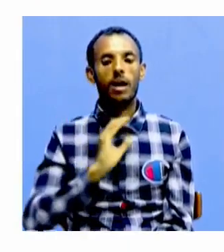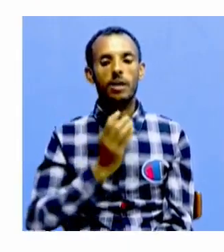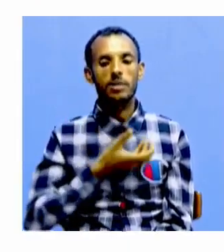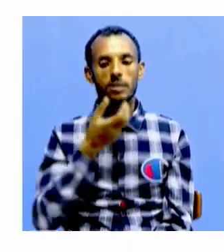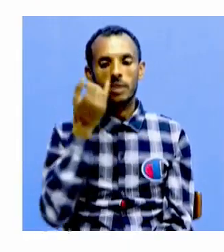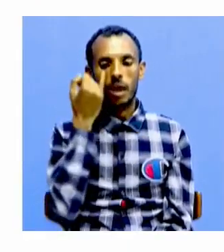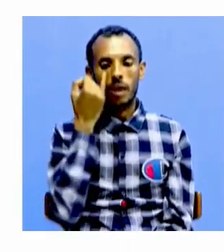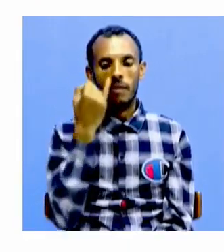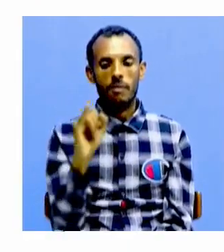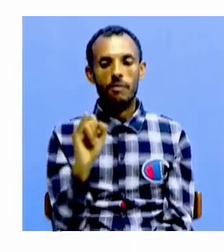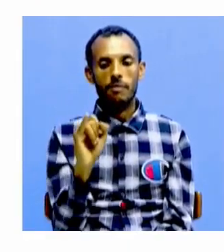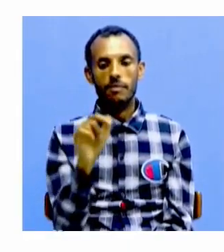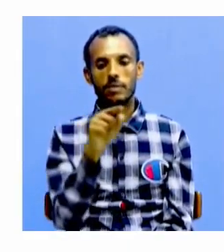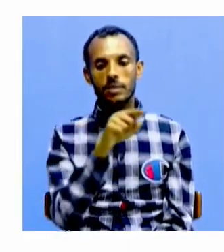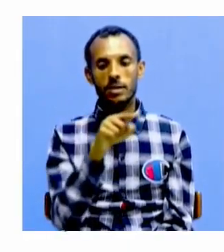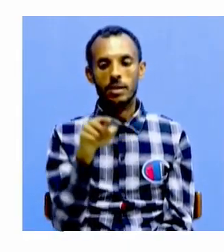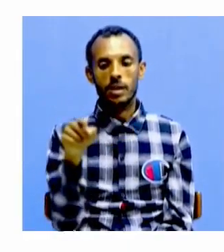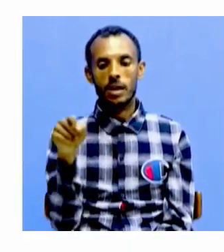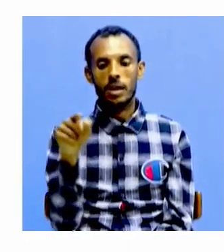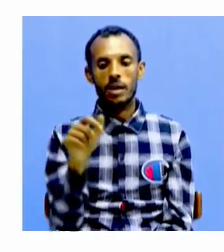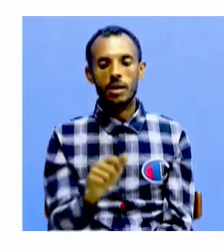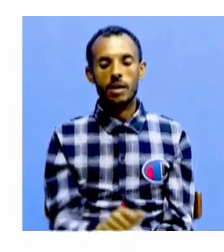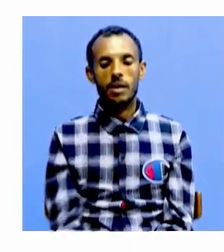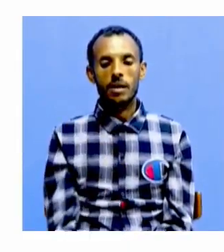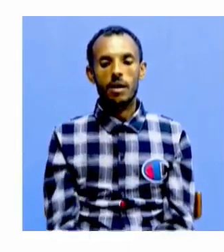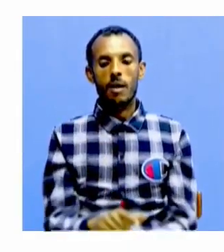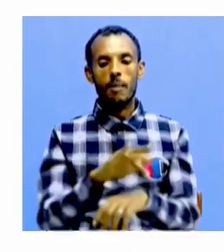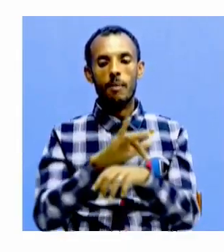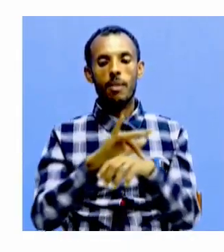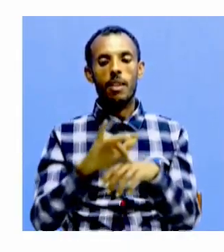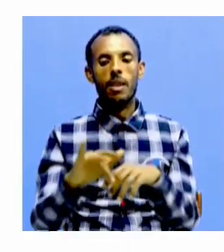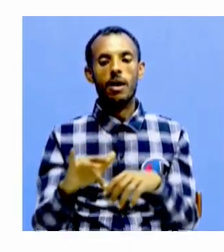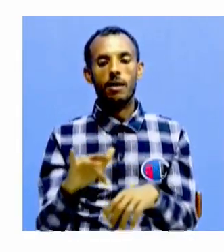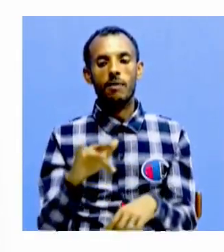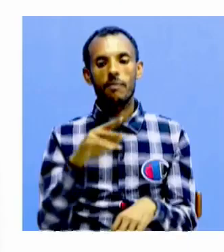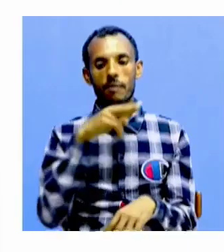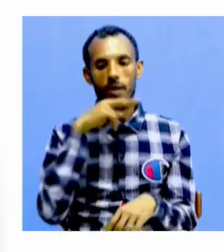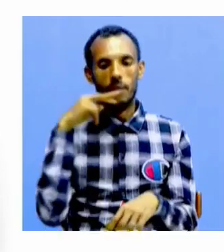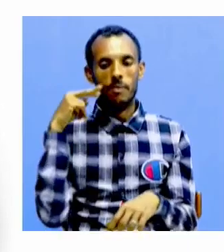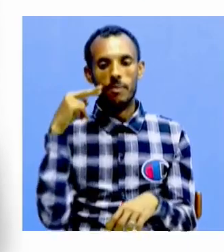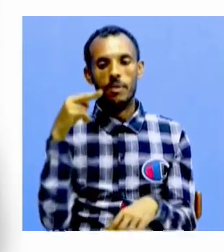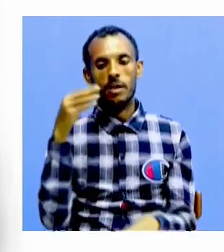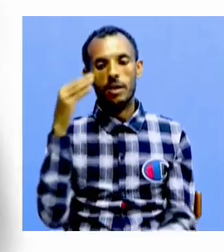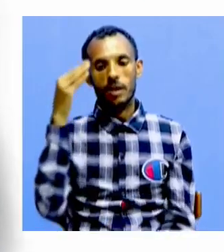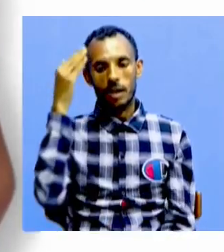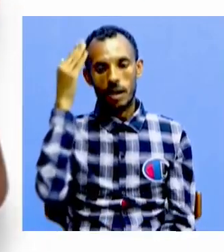if they blank, the verb is know,